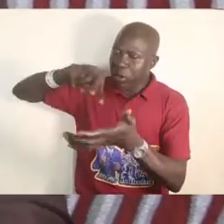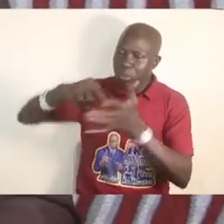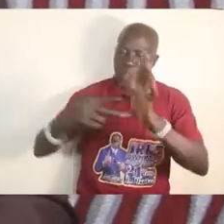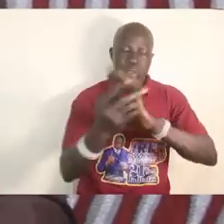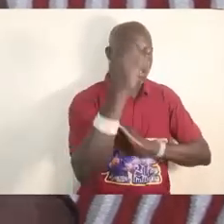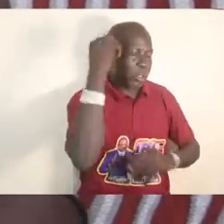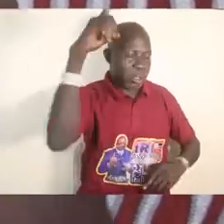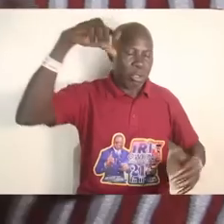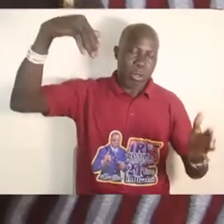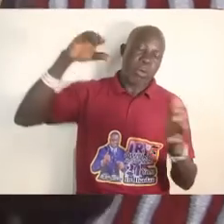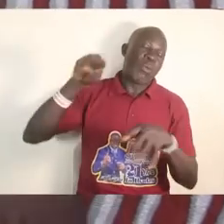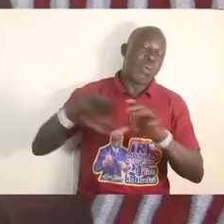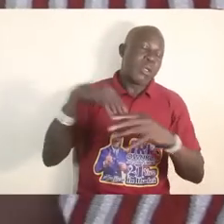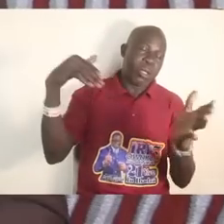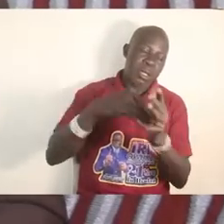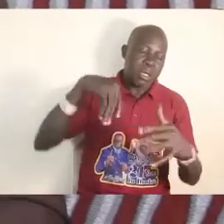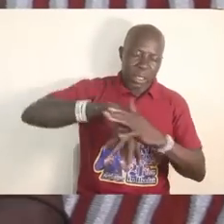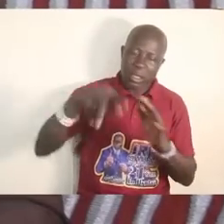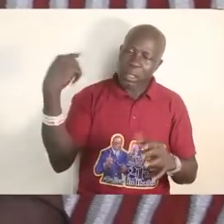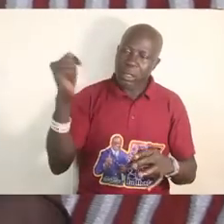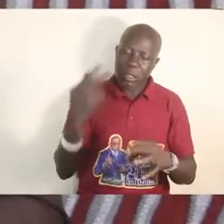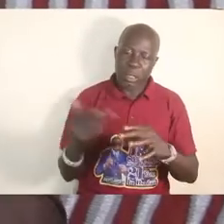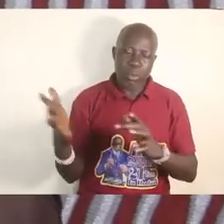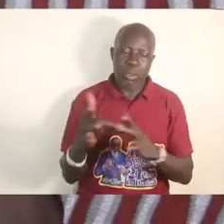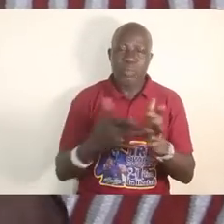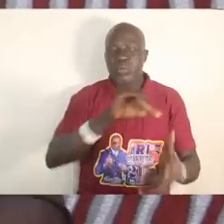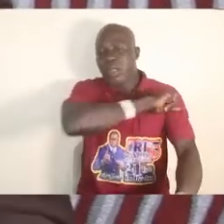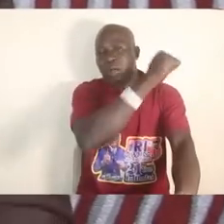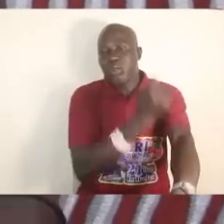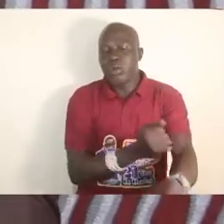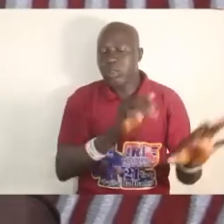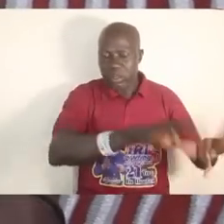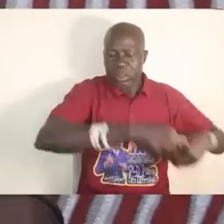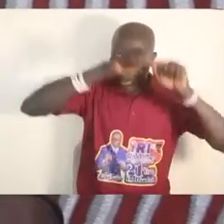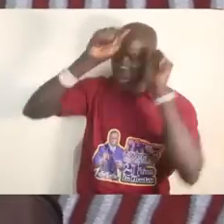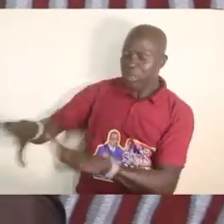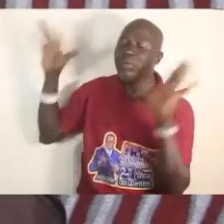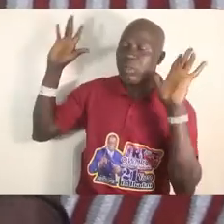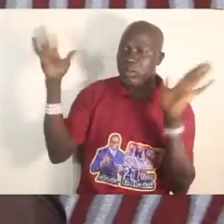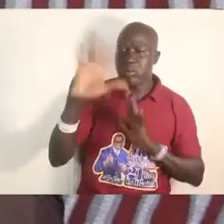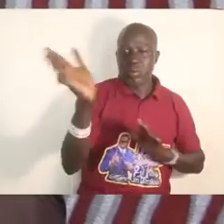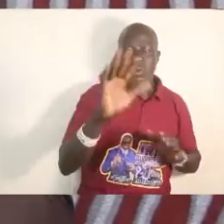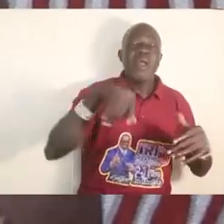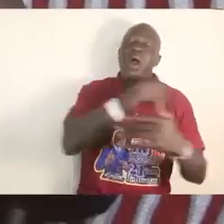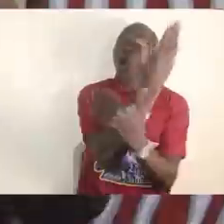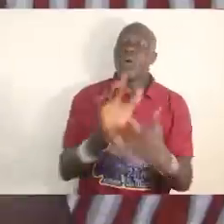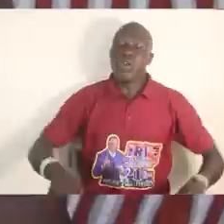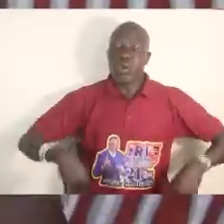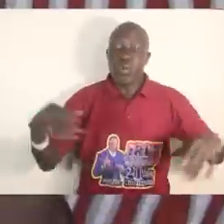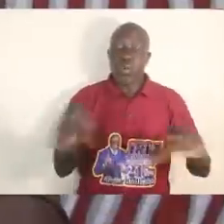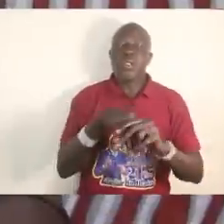to understand your marriage again. In the name of Jesus. Amen. That forces to say bye. Amen. Your